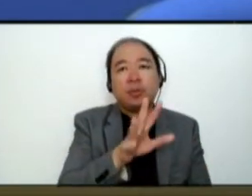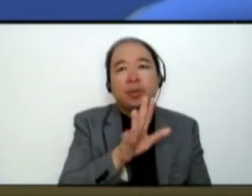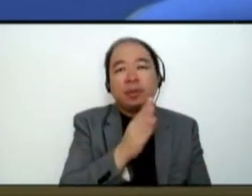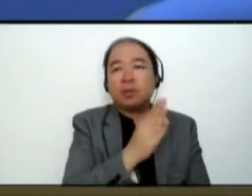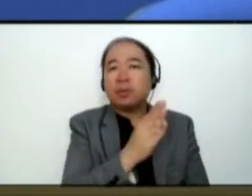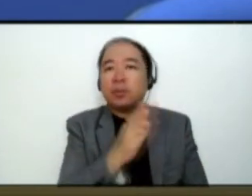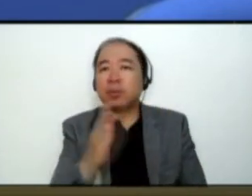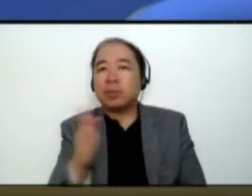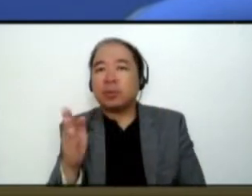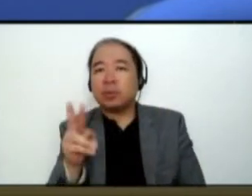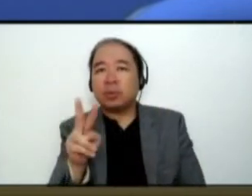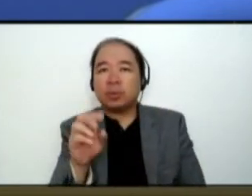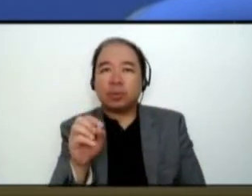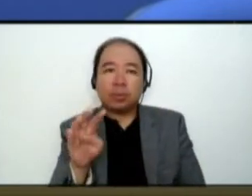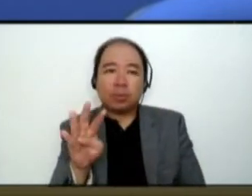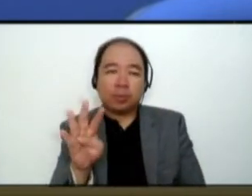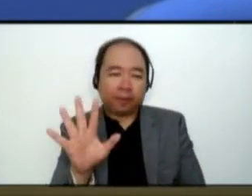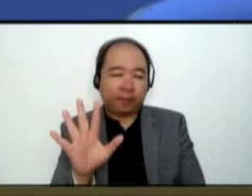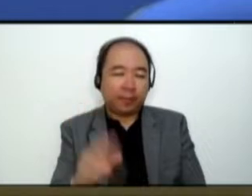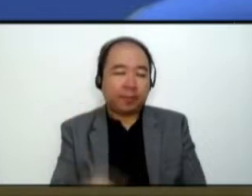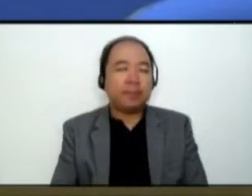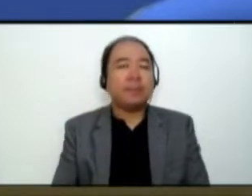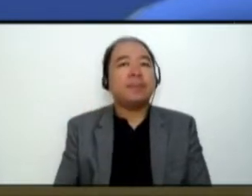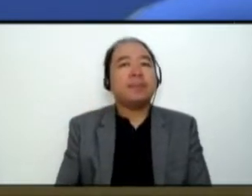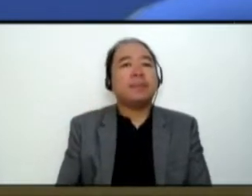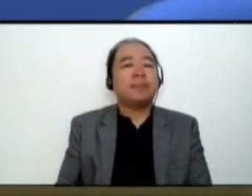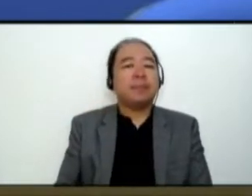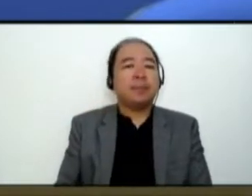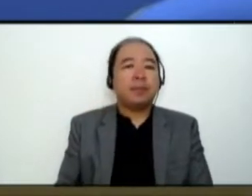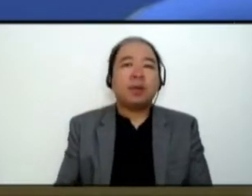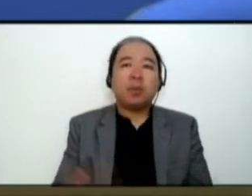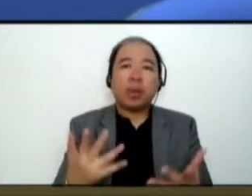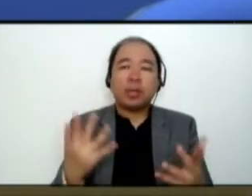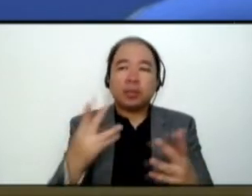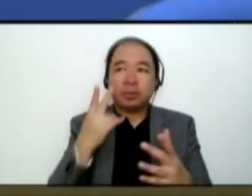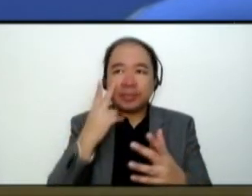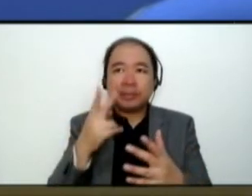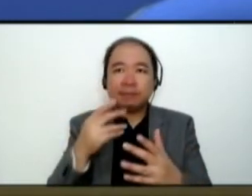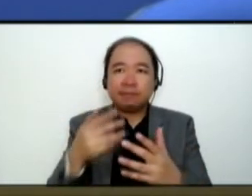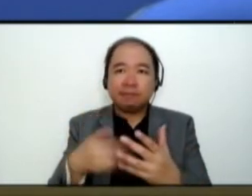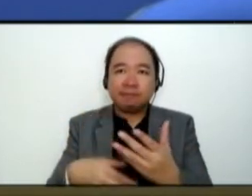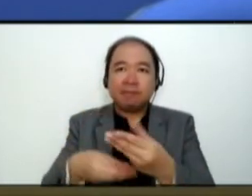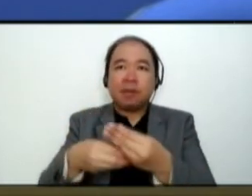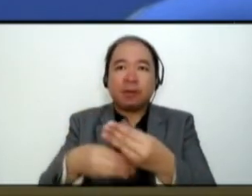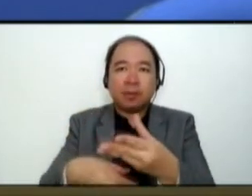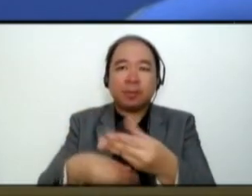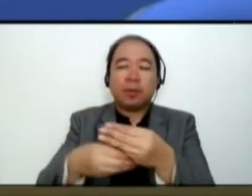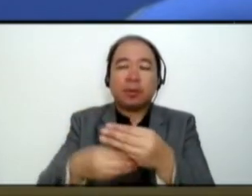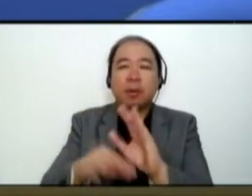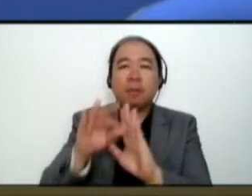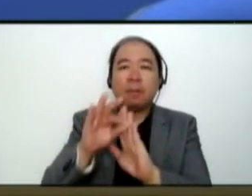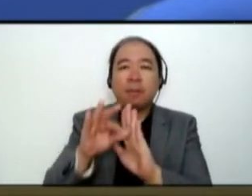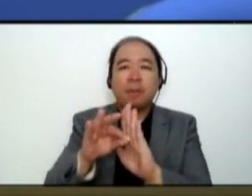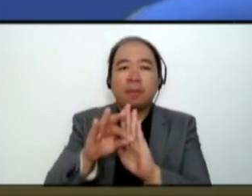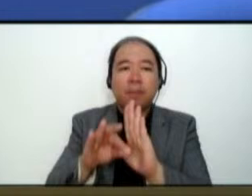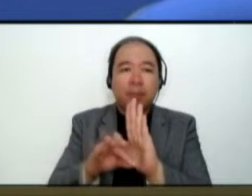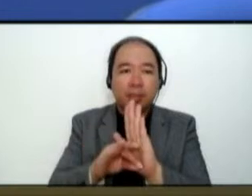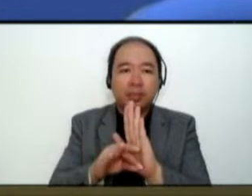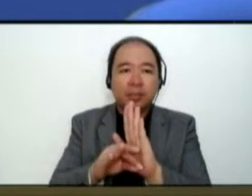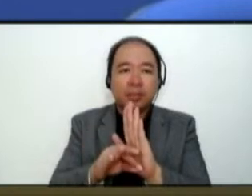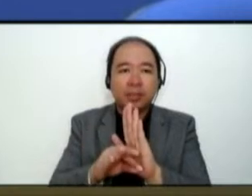2025-2045, building on the policy momentum generated during Indonesia presidency